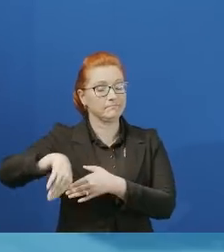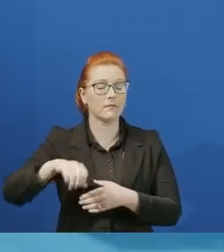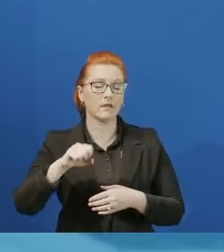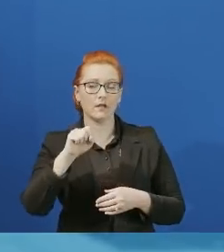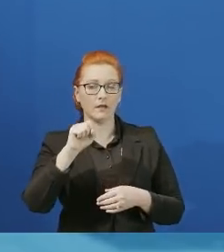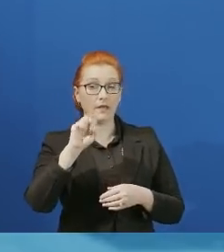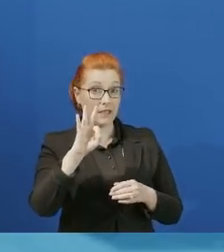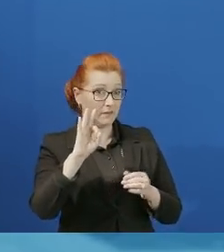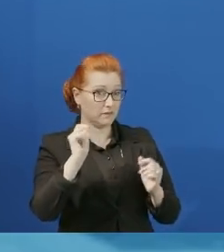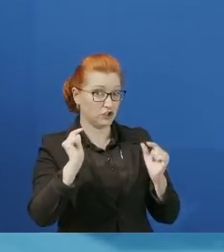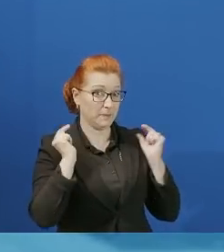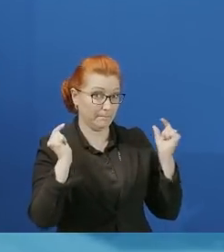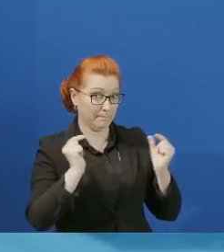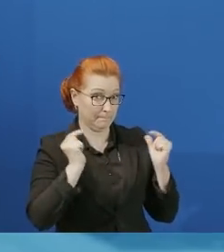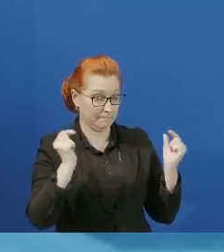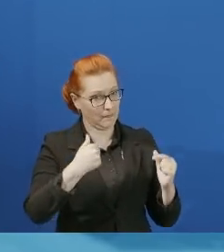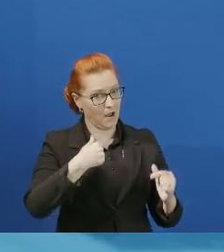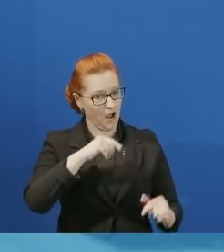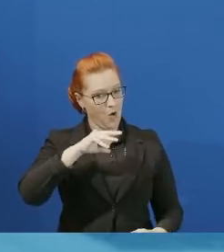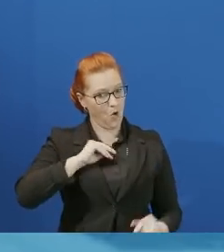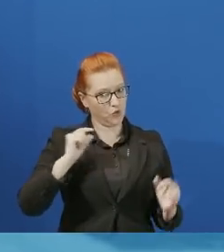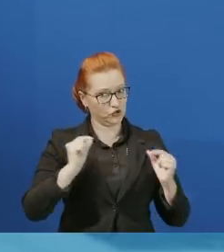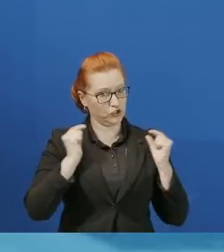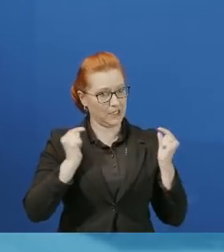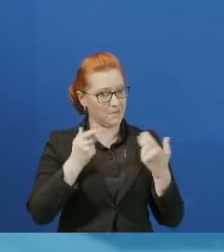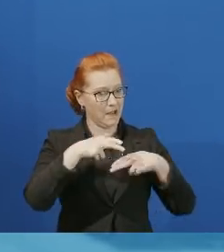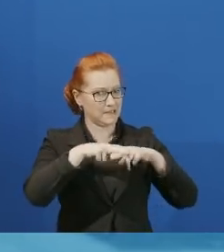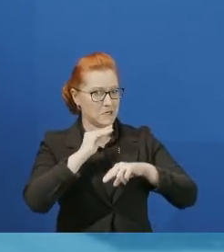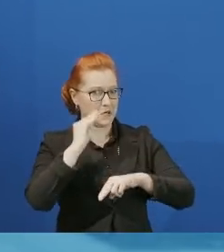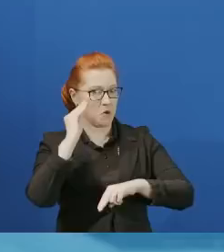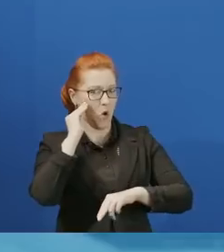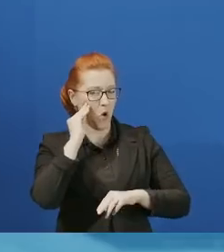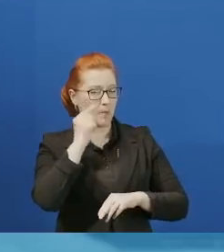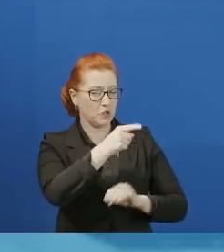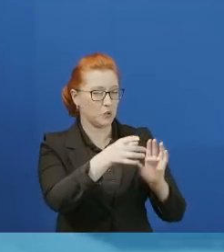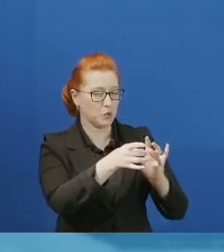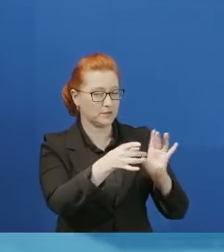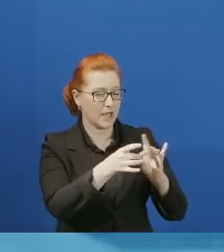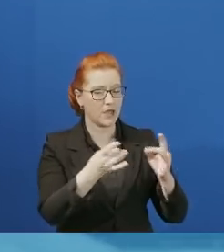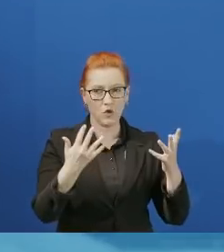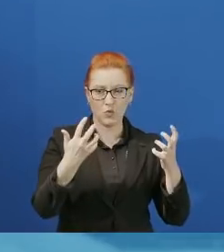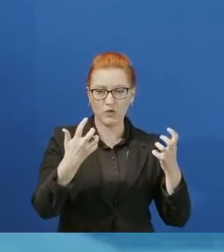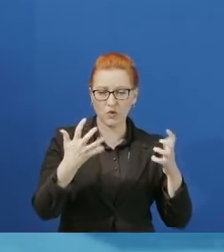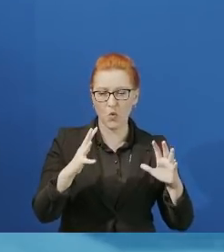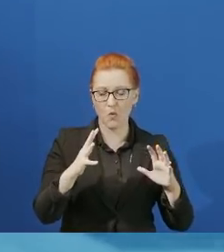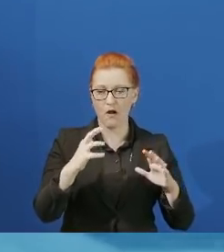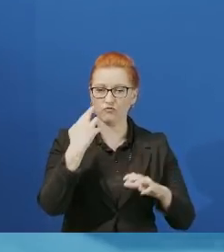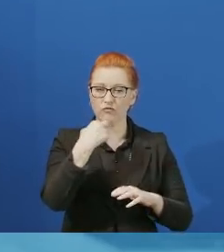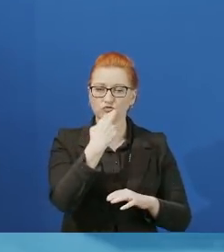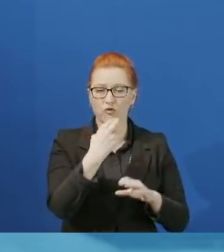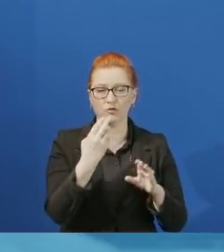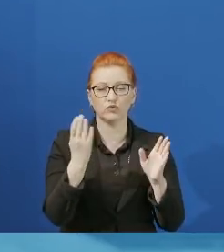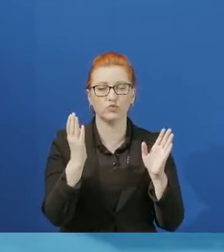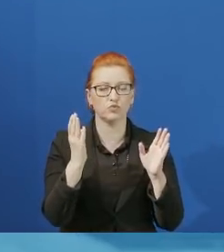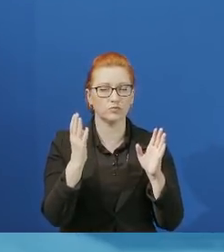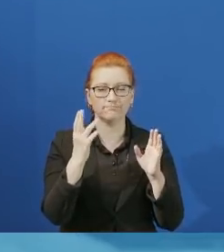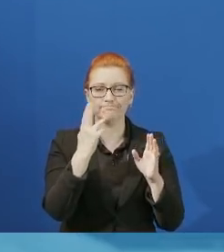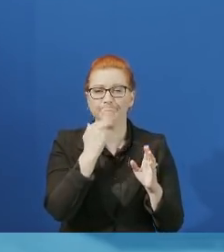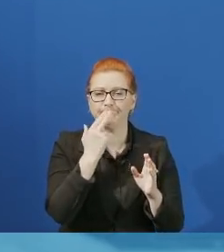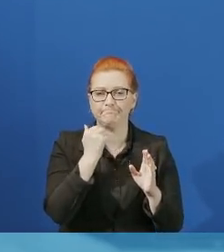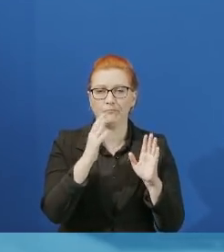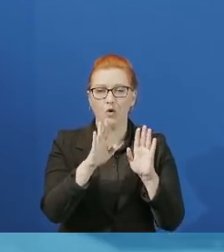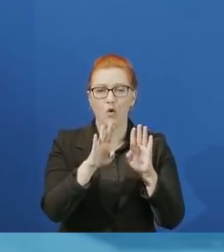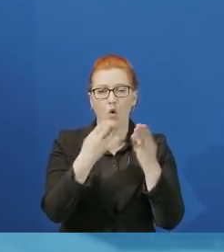gym owner sitting at home and I hear that, okay, we don't want restaurants to go back to 25%, they won't be as successful, but it's a best